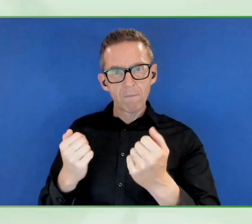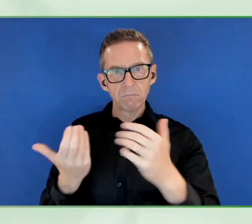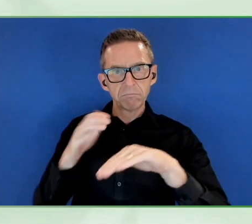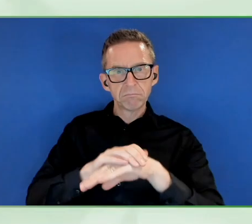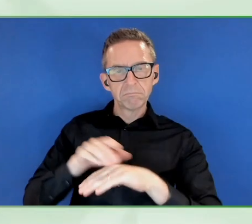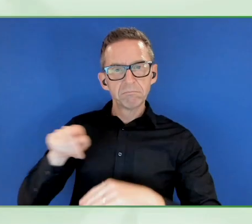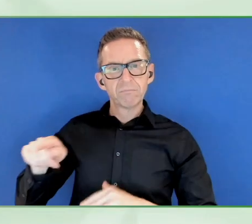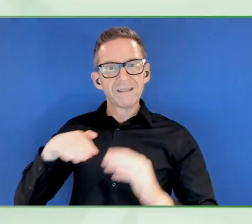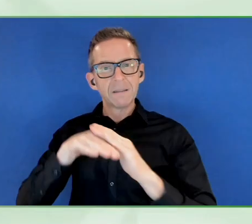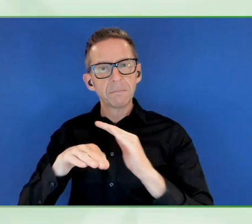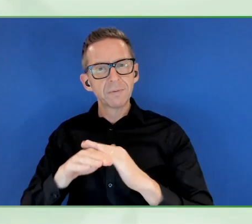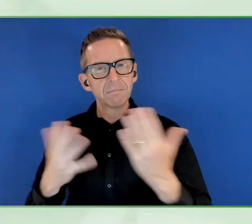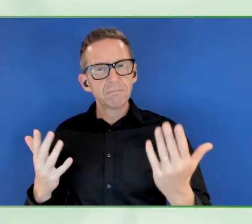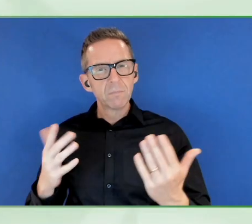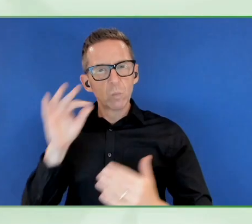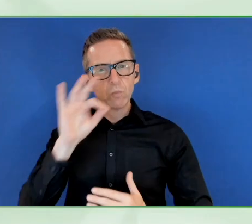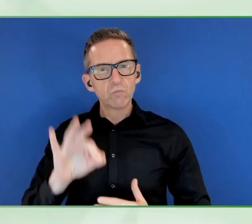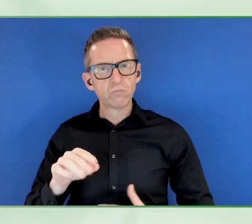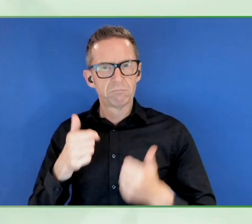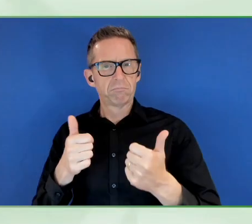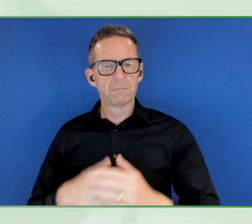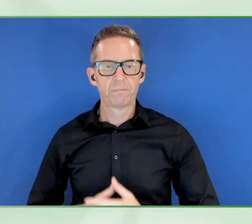a differentiator.